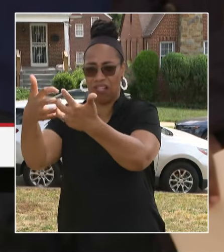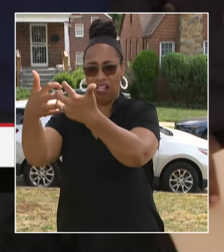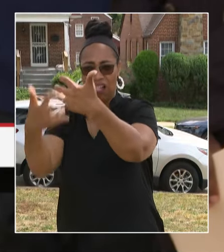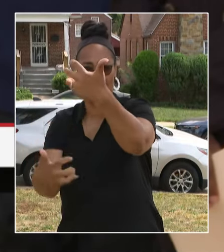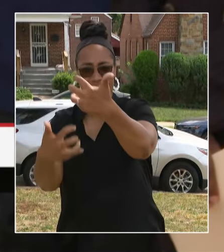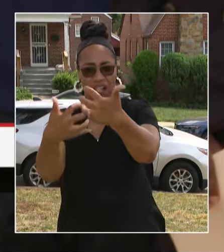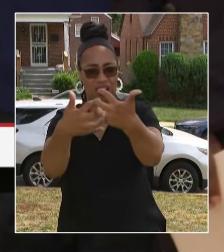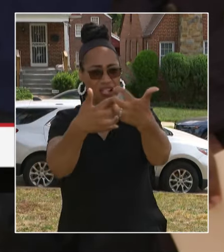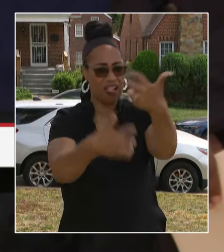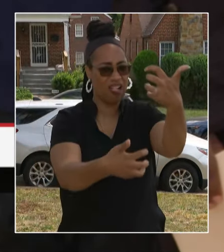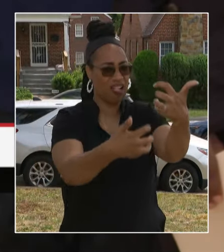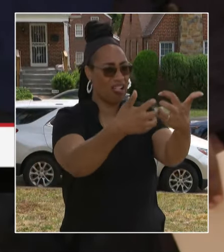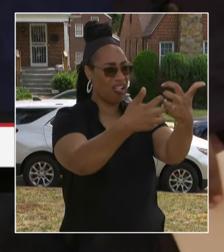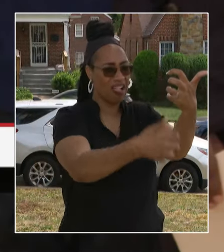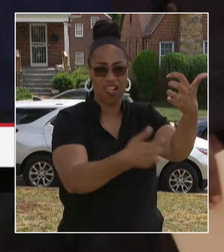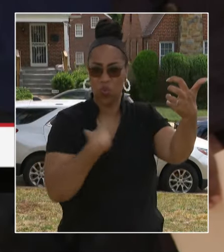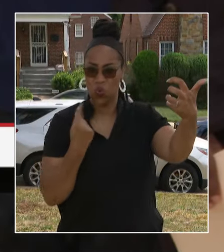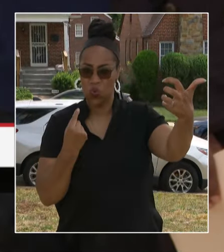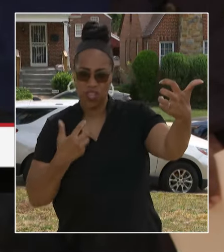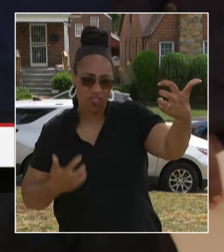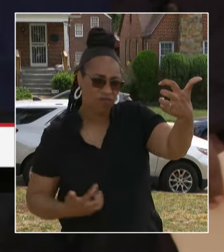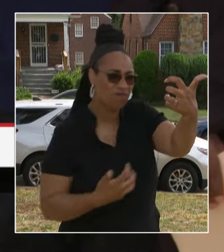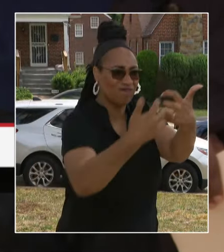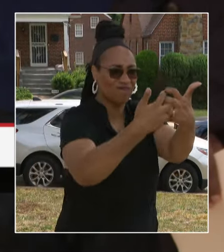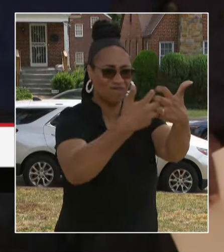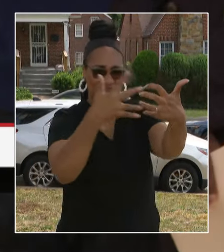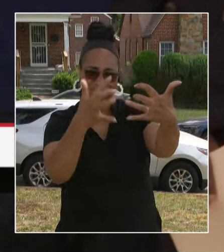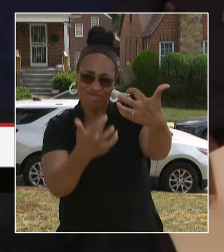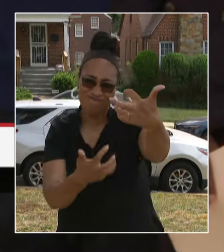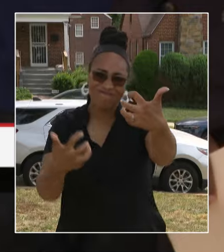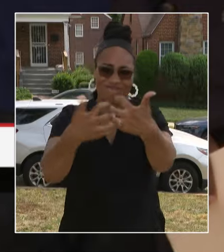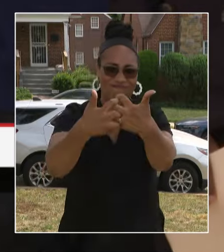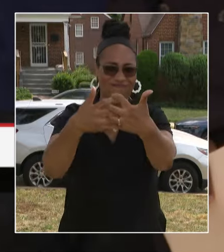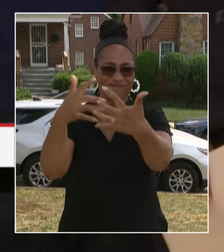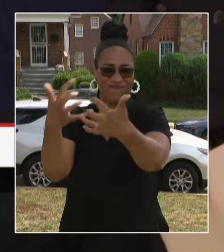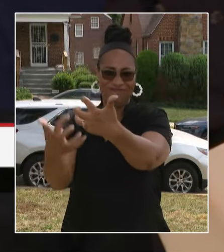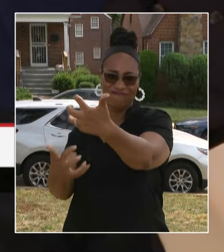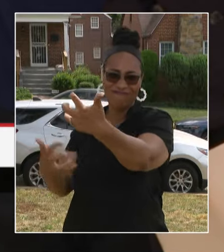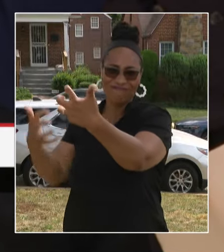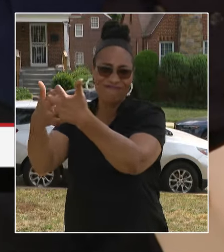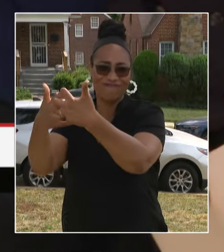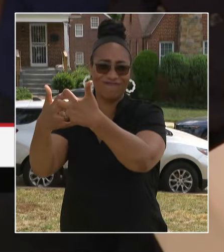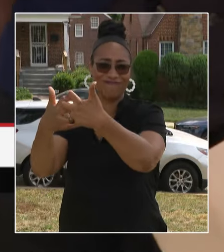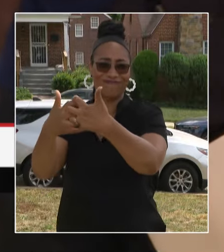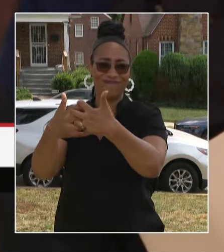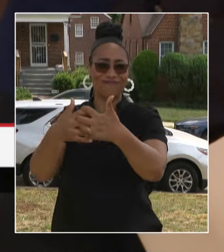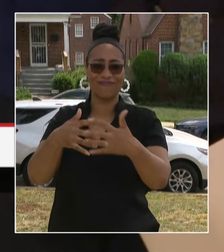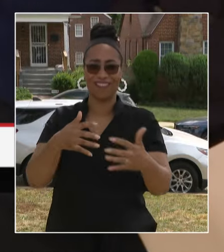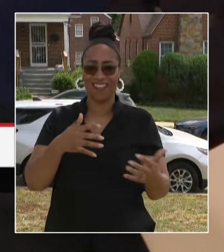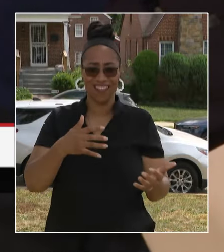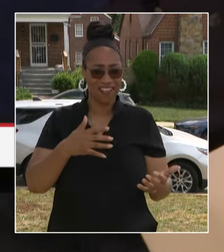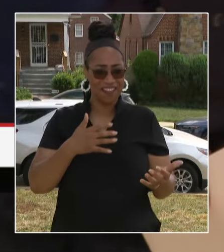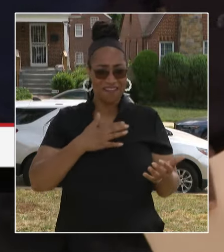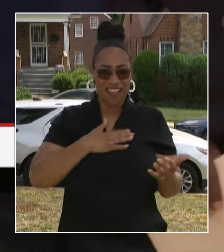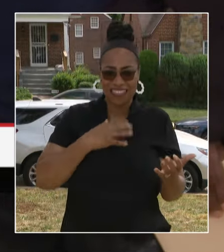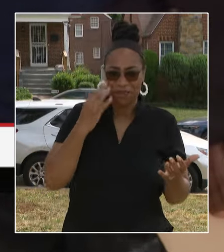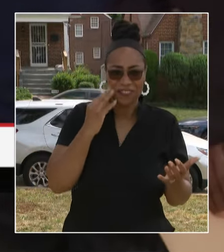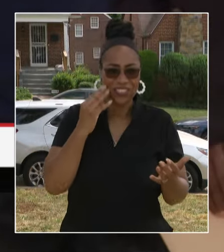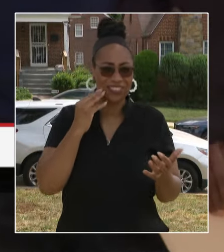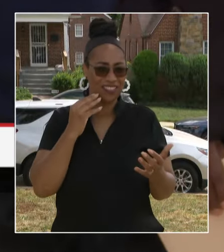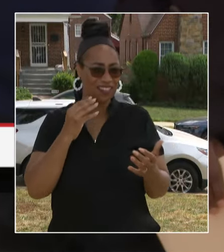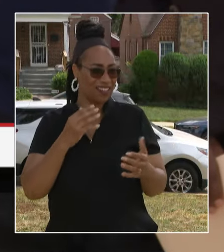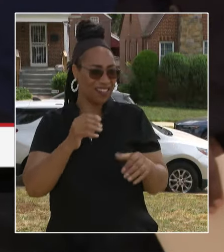and a time where a skinny black girl, descended from slaves and raised by a single mother, can dream of becoming president, only to find herself